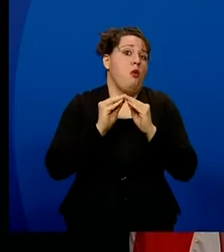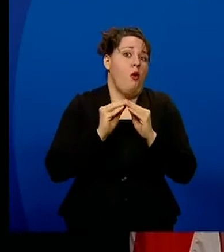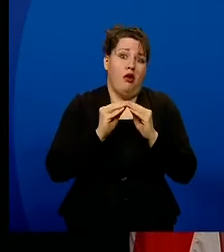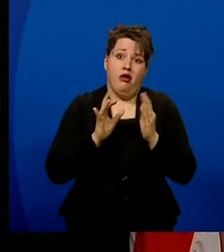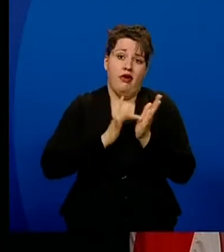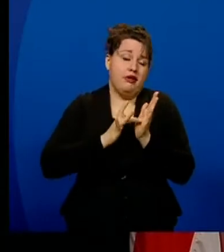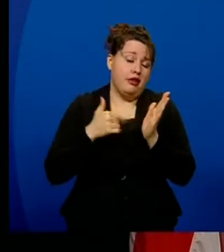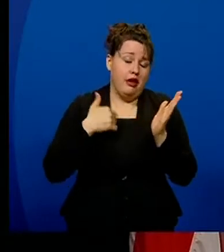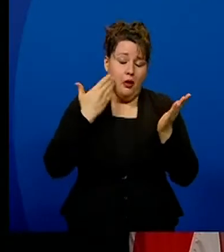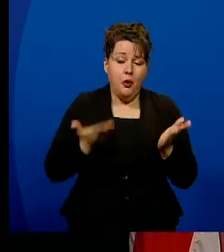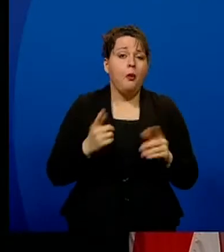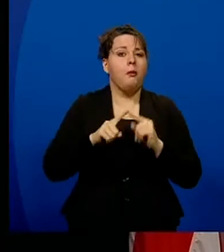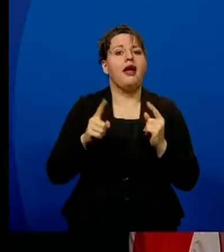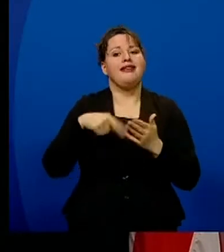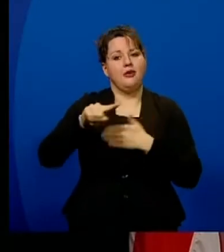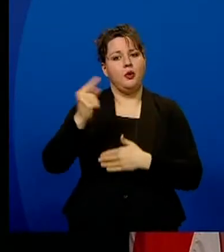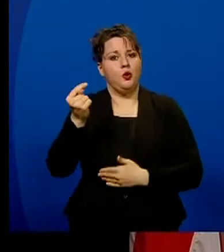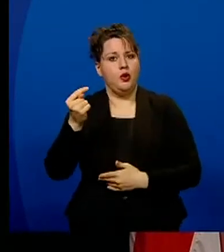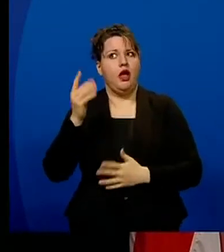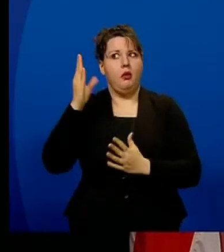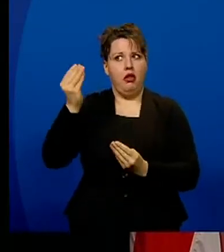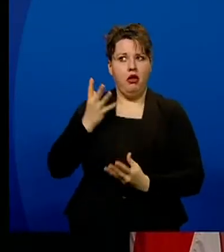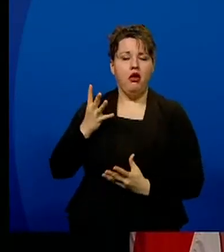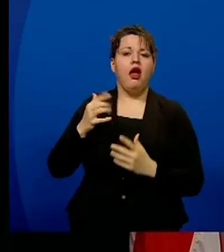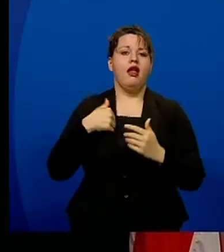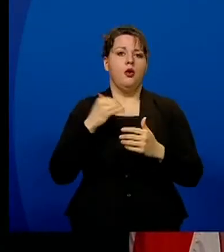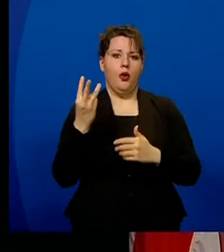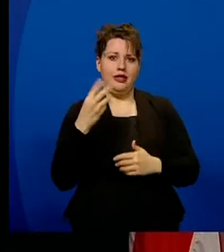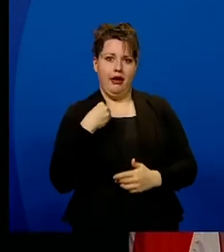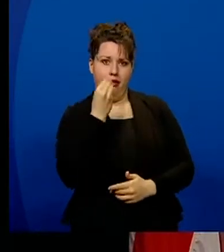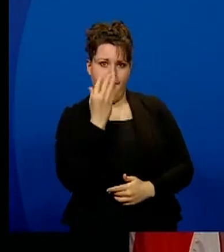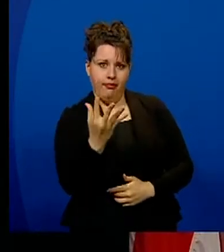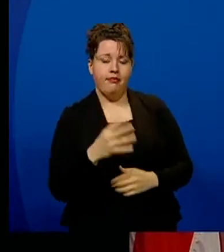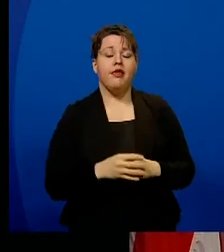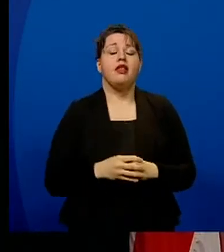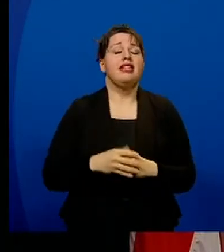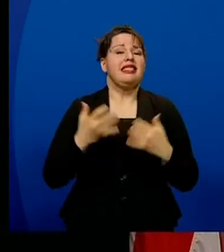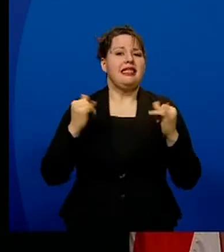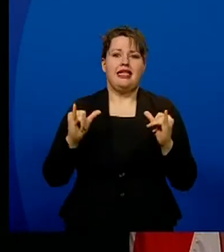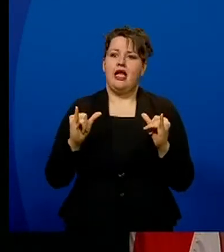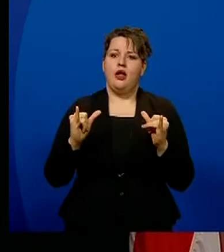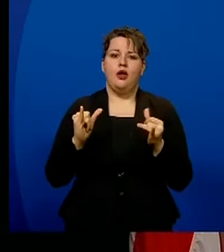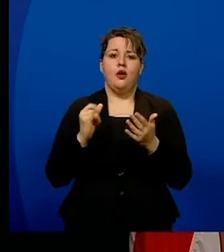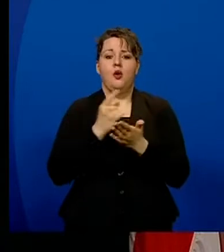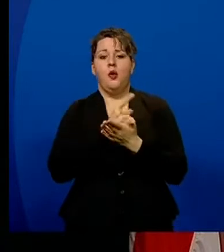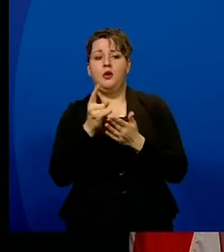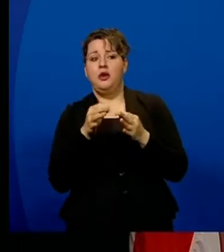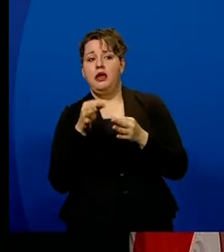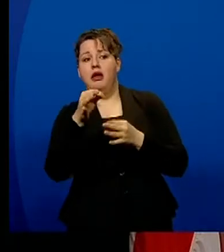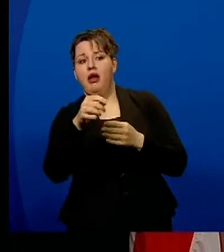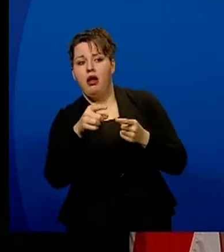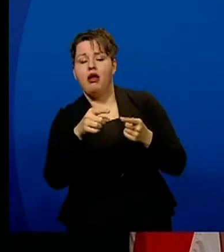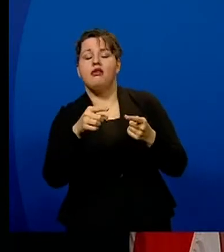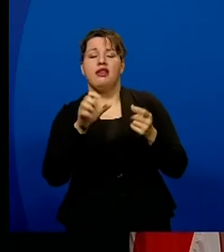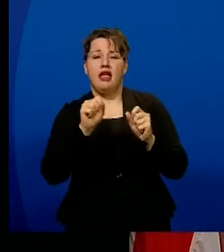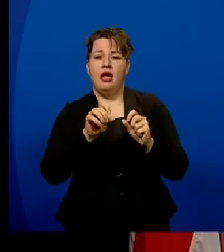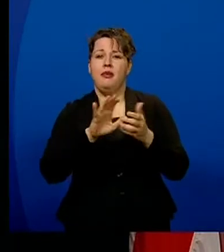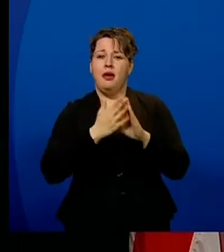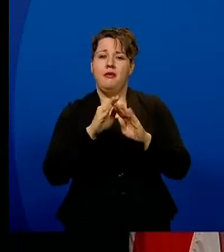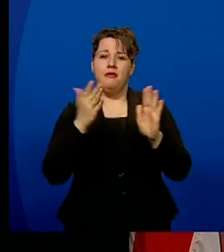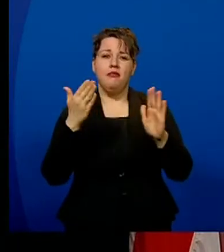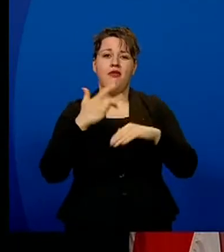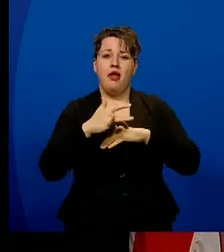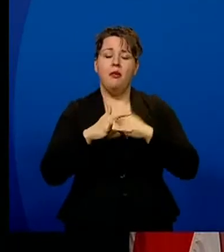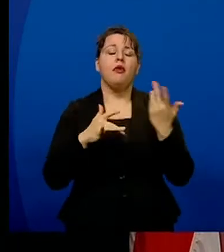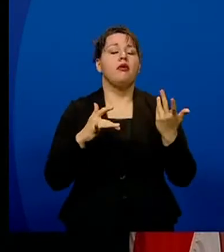I'll know that by Tuesday, so I'll be able to give an update on Wednesday. We're still a full week out to where we could open that up, and I think that